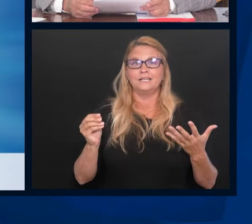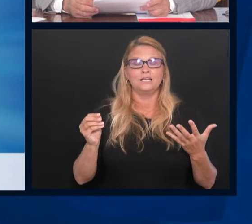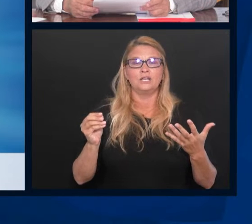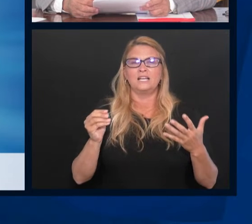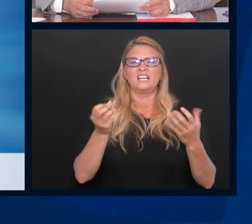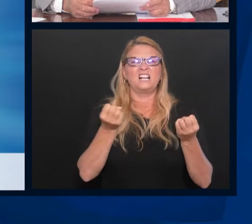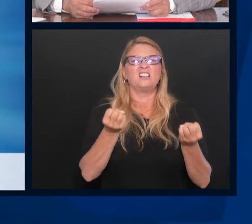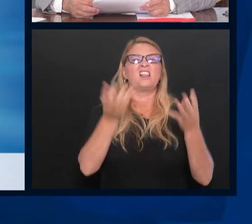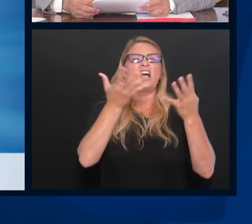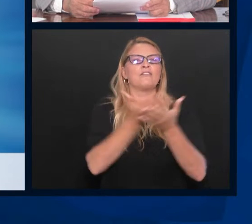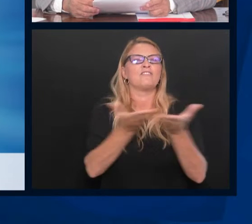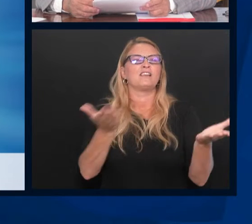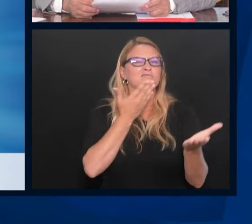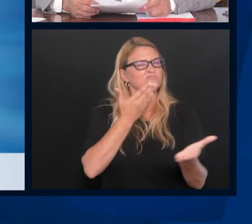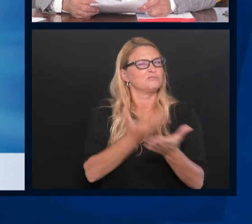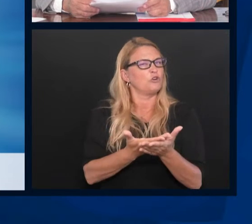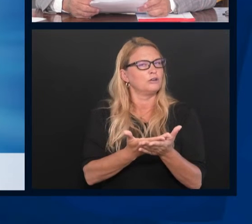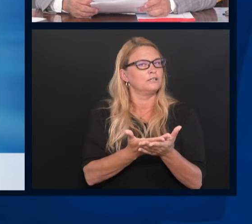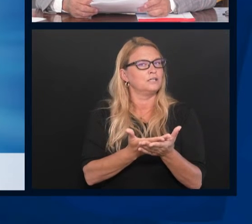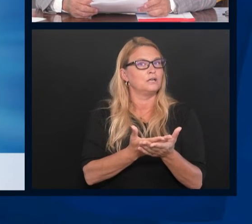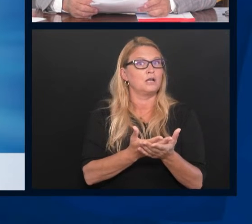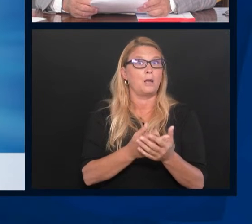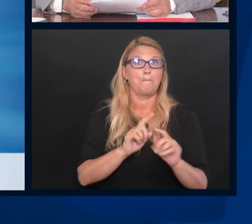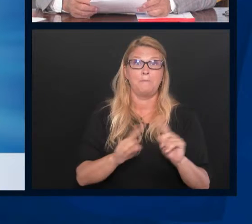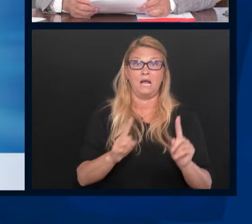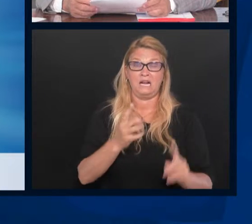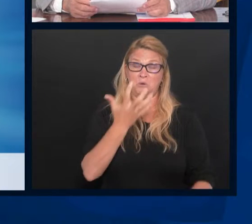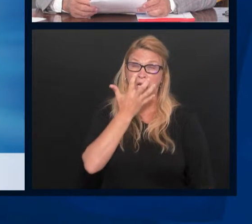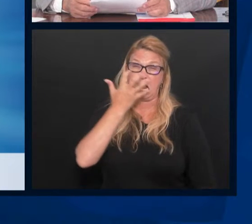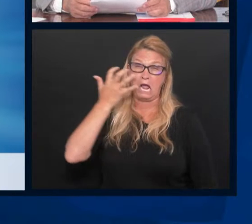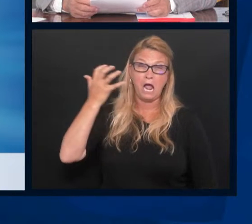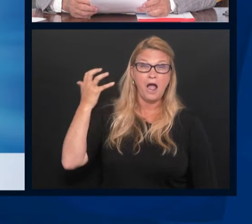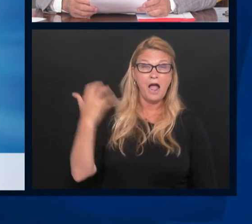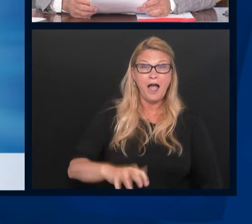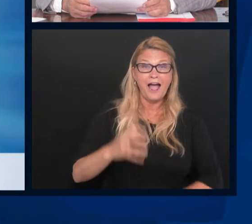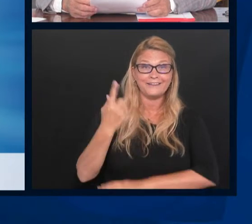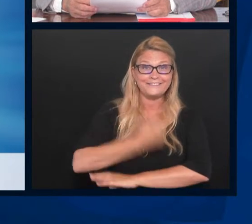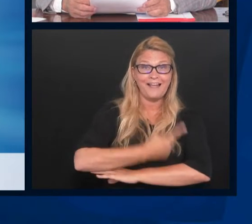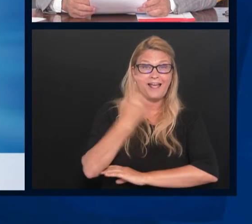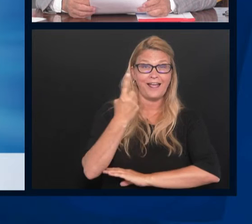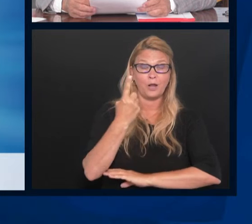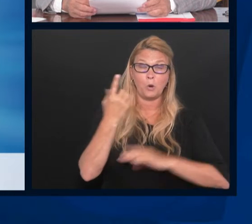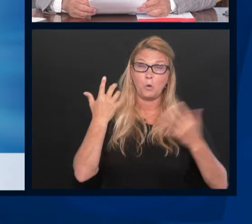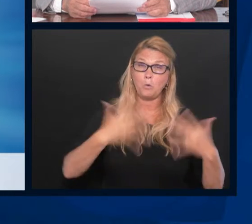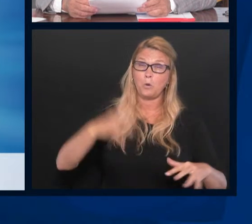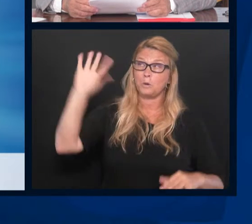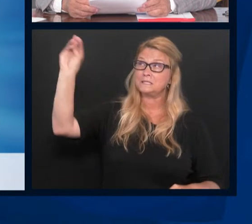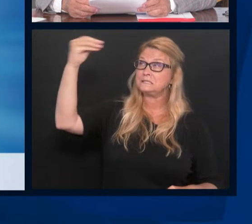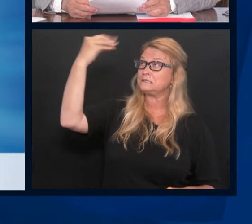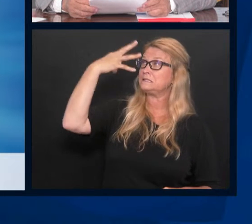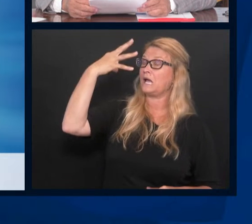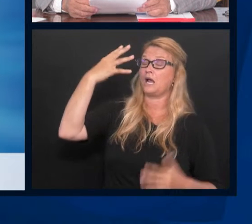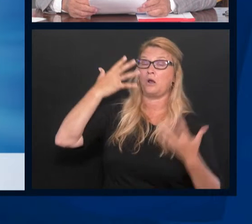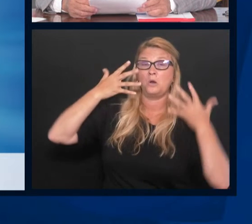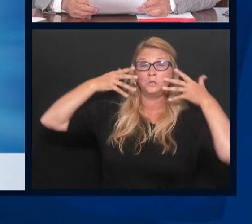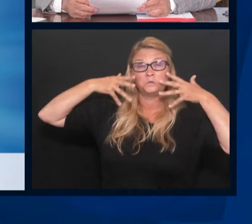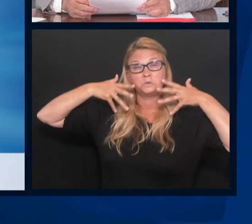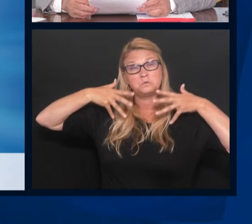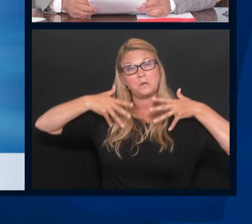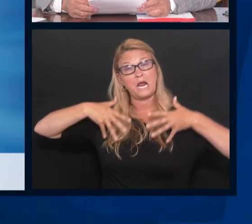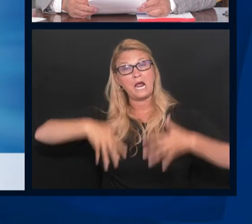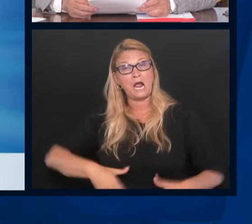just a lot of good stuff. It was hot. Now, don't you think that it wasn't hot and everything. And we